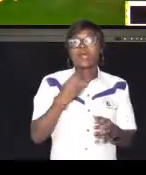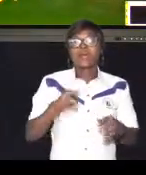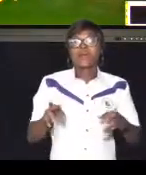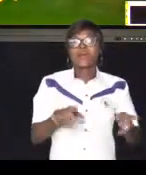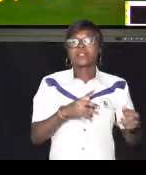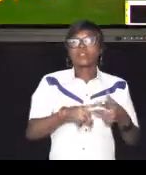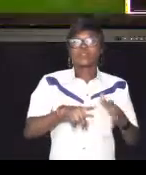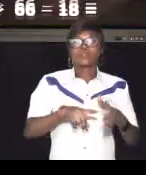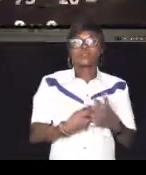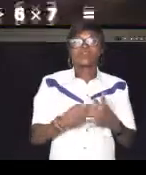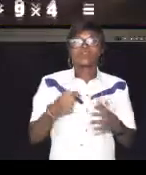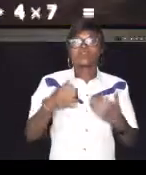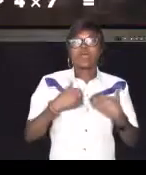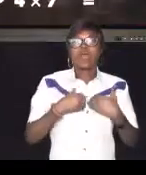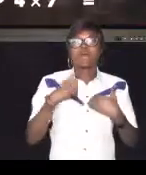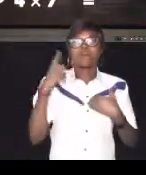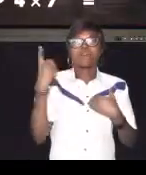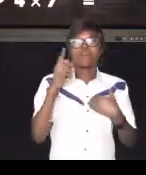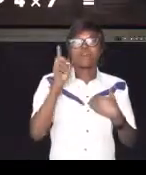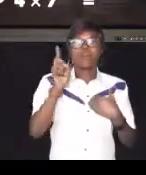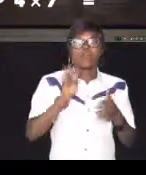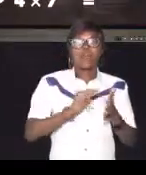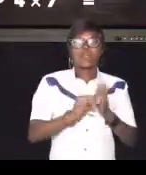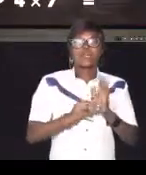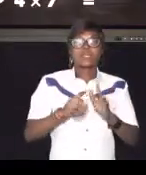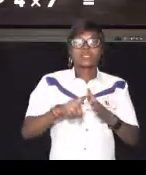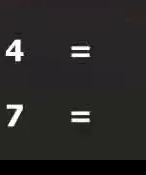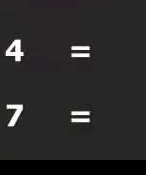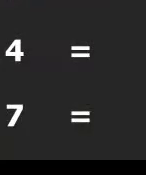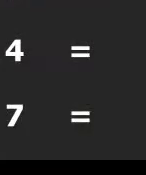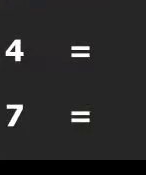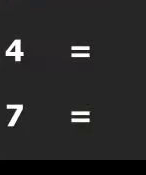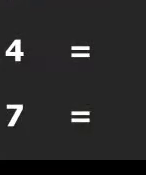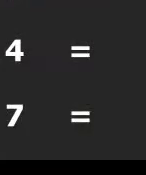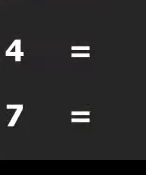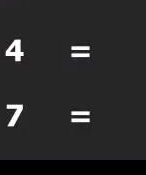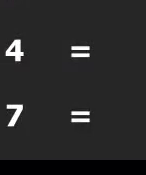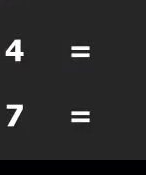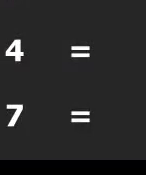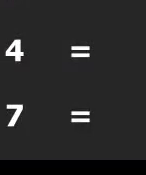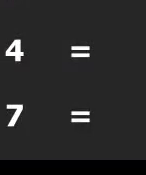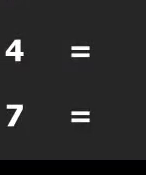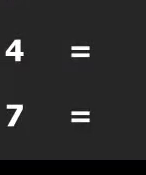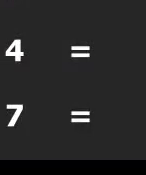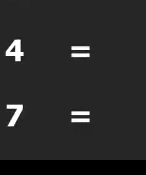start. You have 1 minute with these questions. Begin.